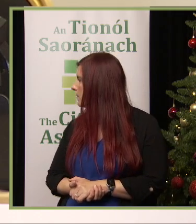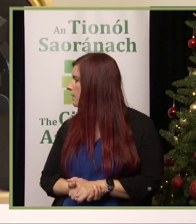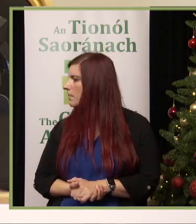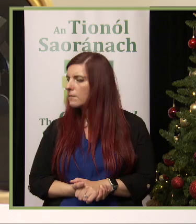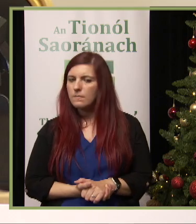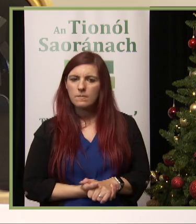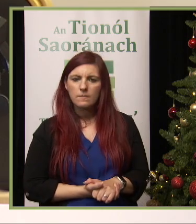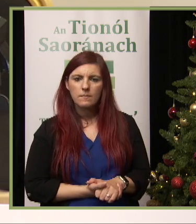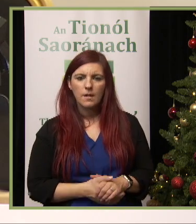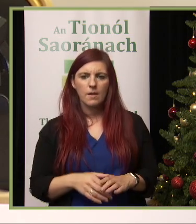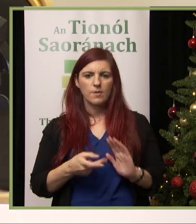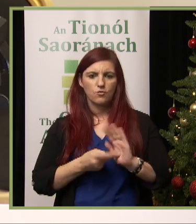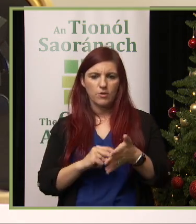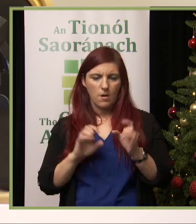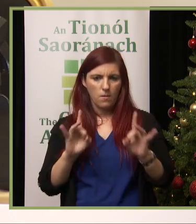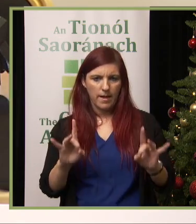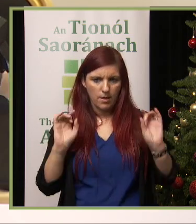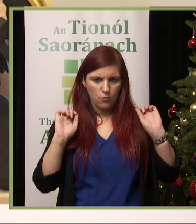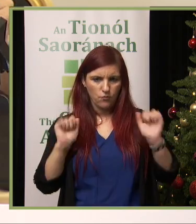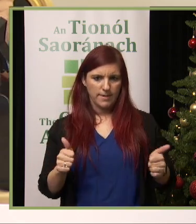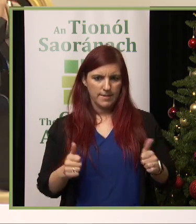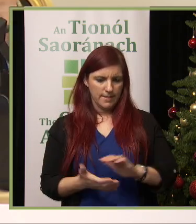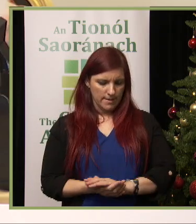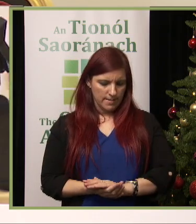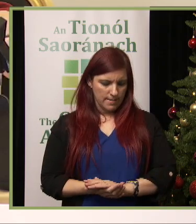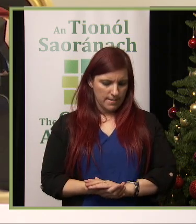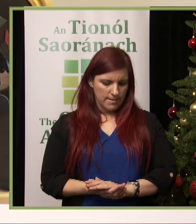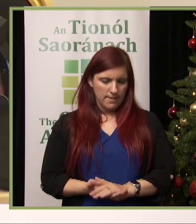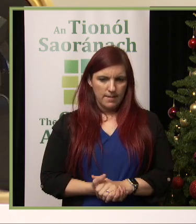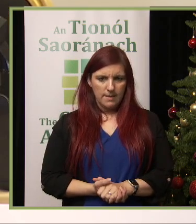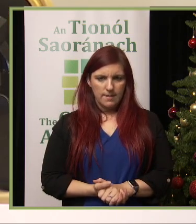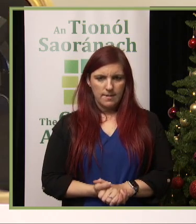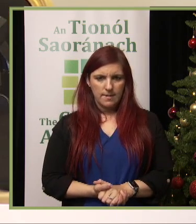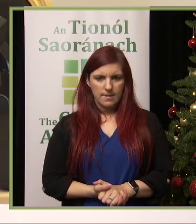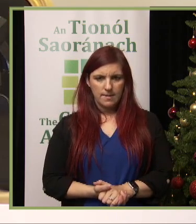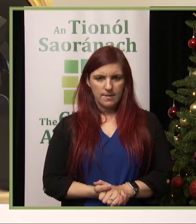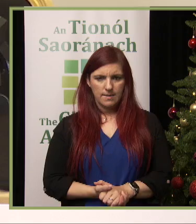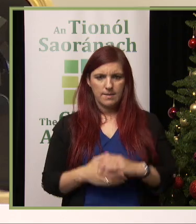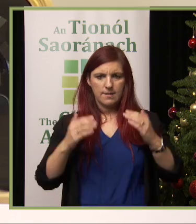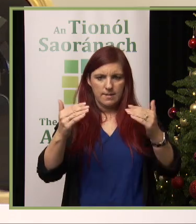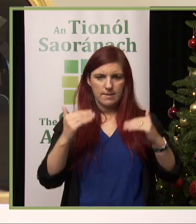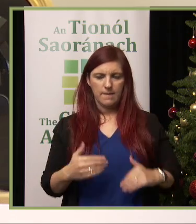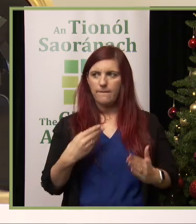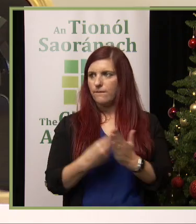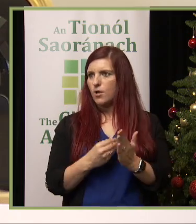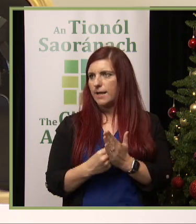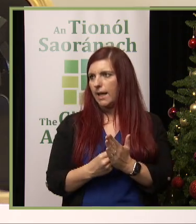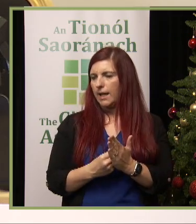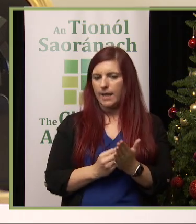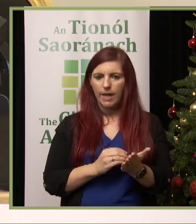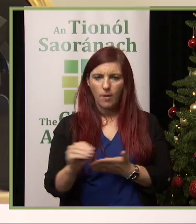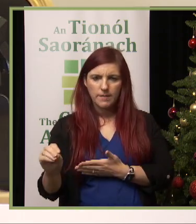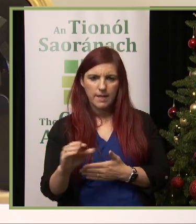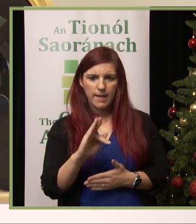Well done, everyone. Okay, great. So, fun and easy stuff of funding and economics. FE1